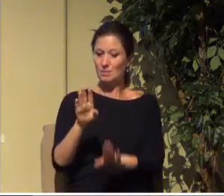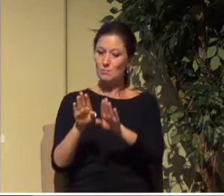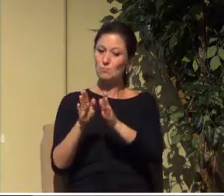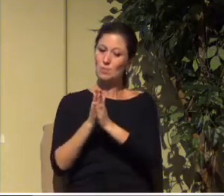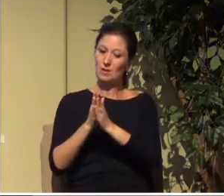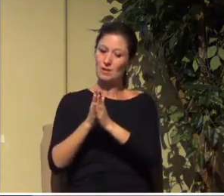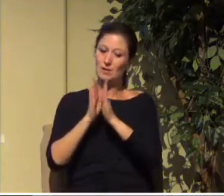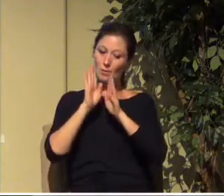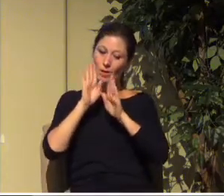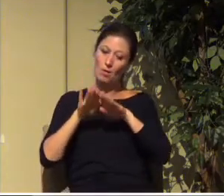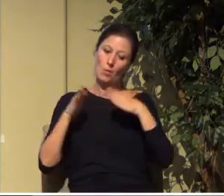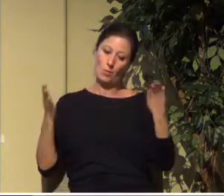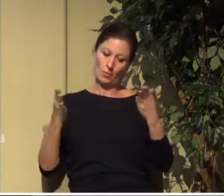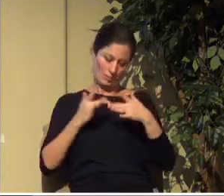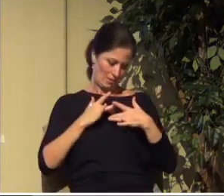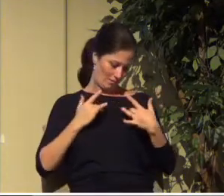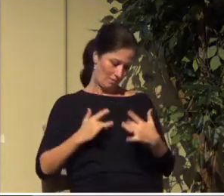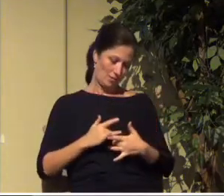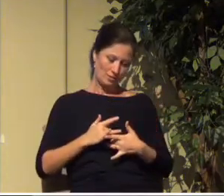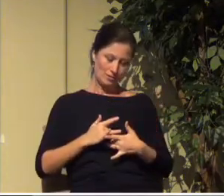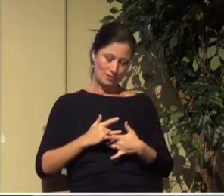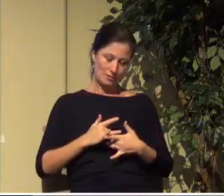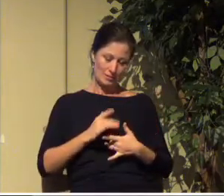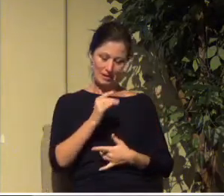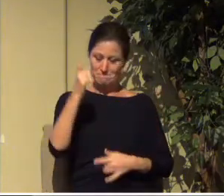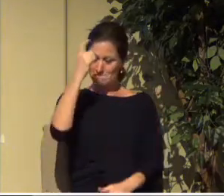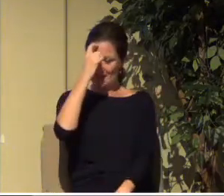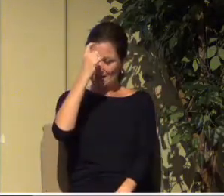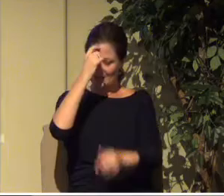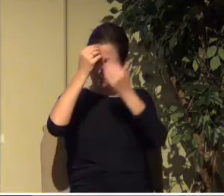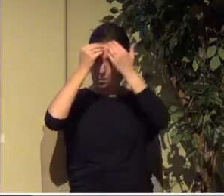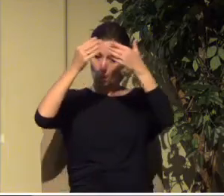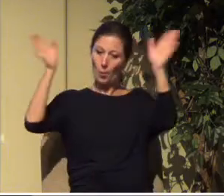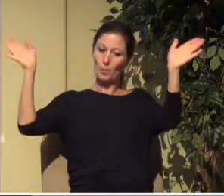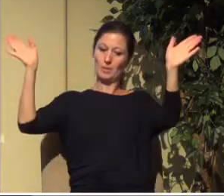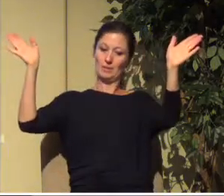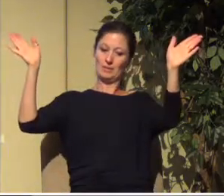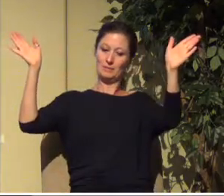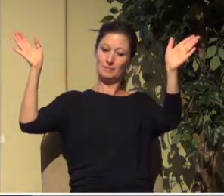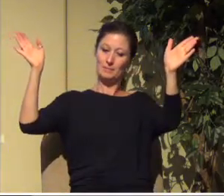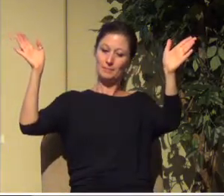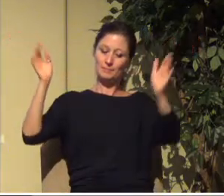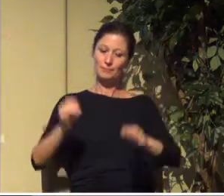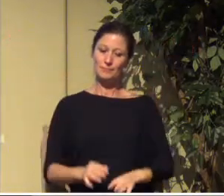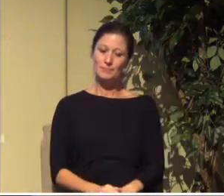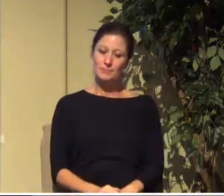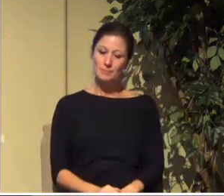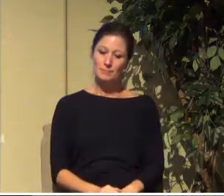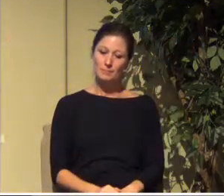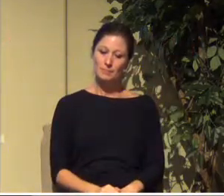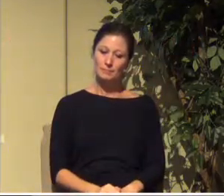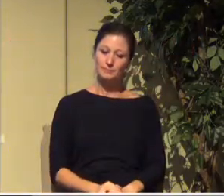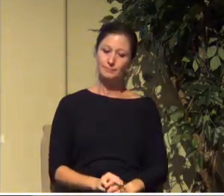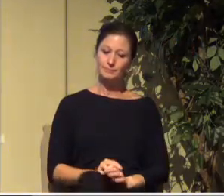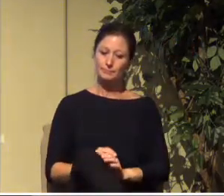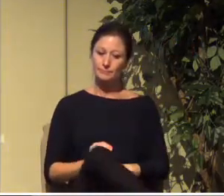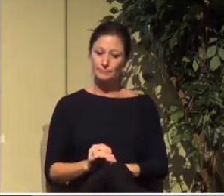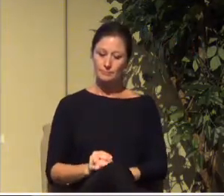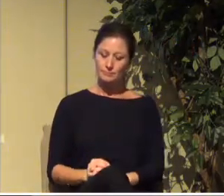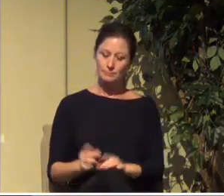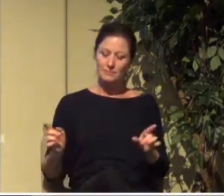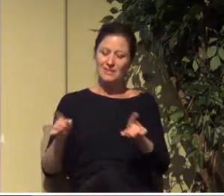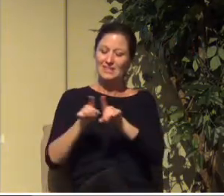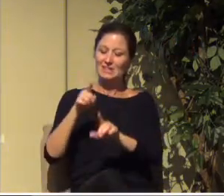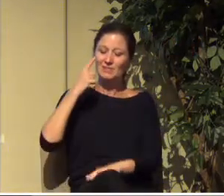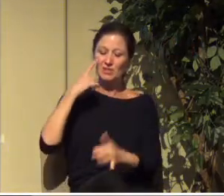want us to be able to take in this morning. Lord, as in the case for today, would you expand our imaginations? Would you